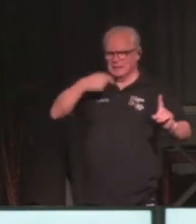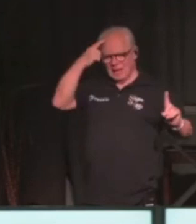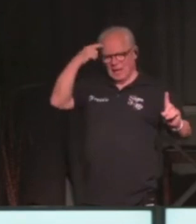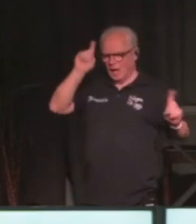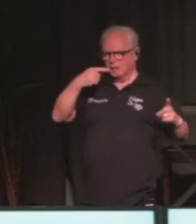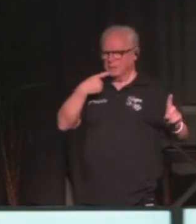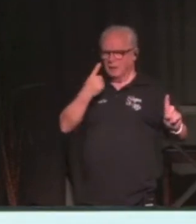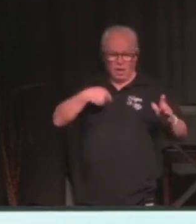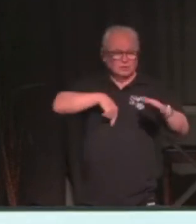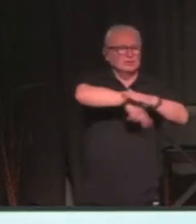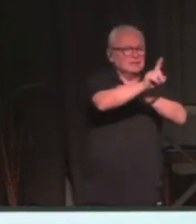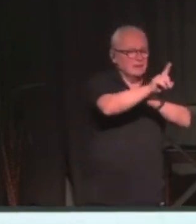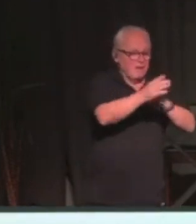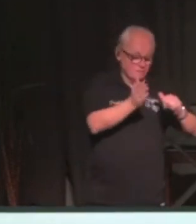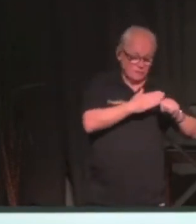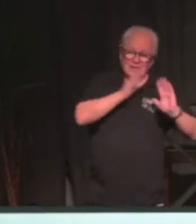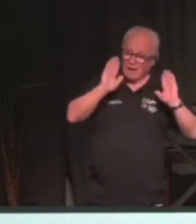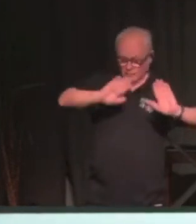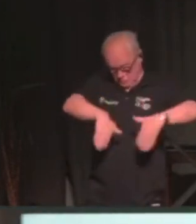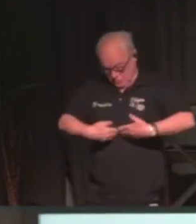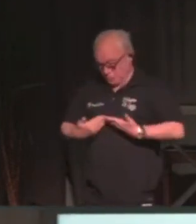until you come into submission.